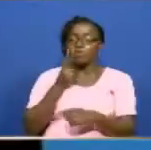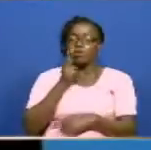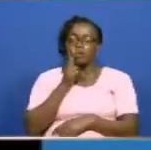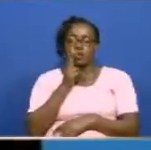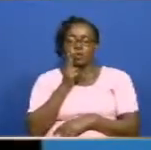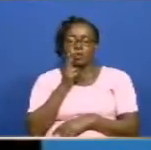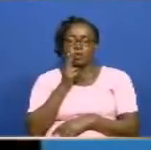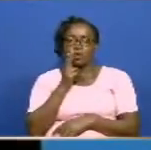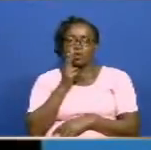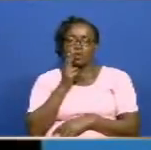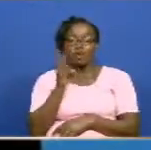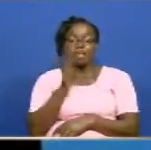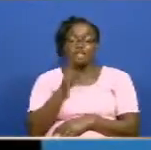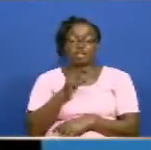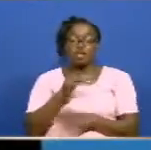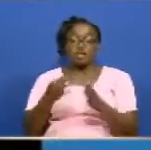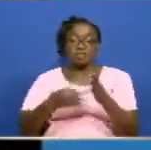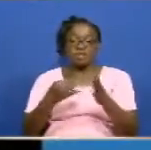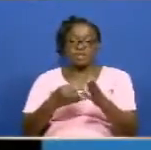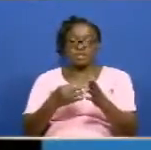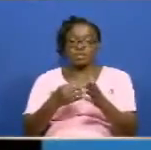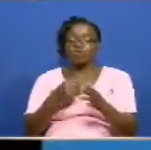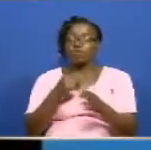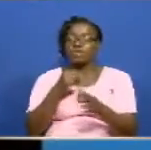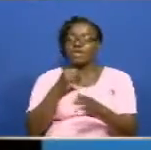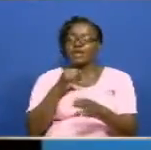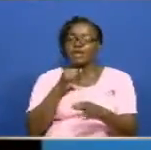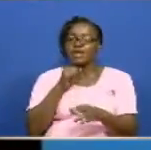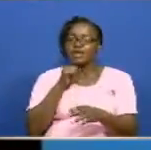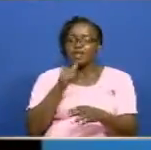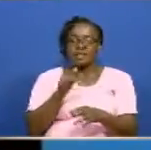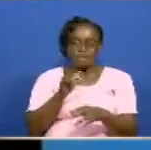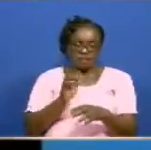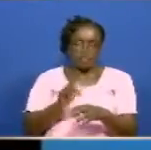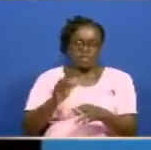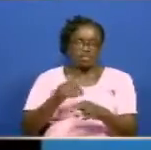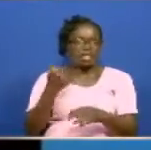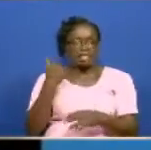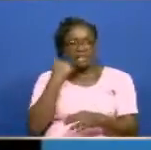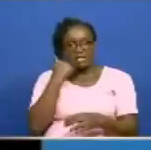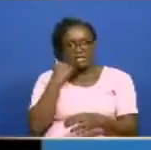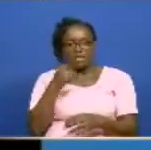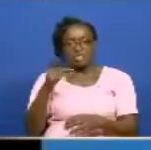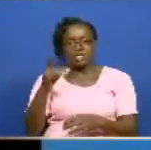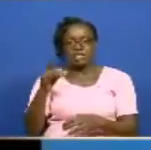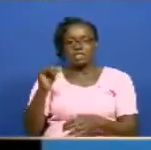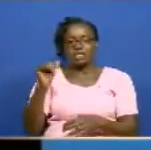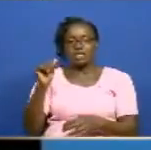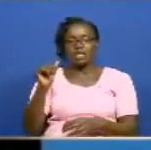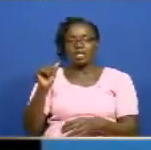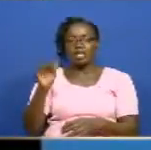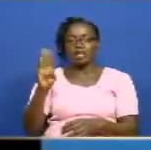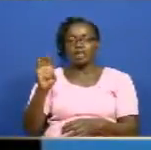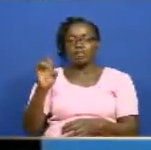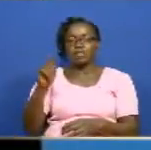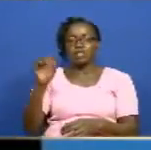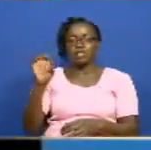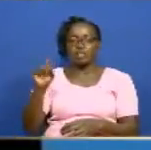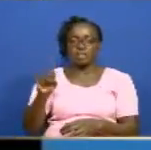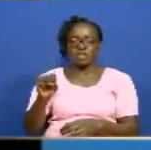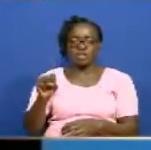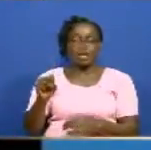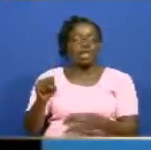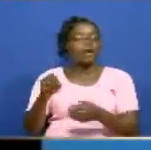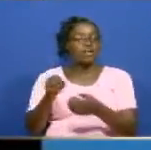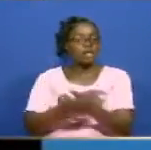of the risk factors to the non-communicable diseases such as diabetes, and these are being cited as cause of